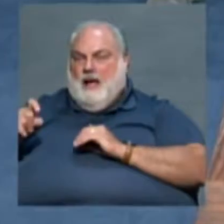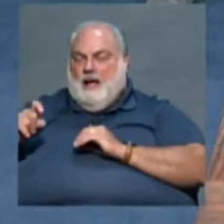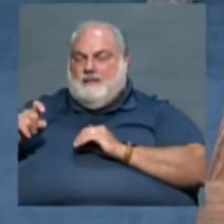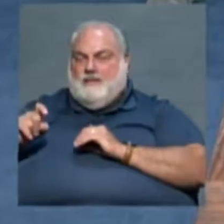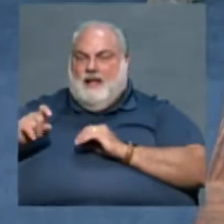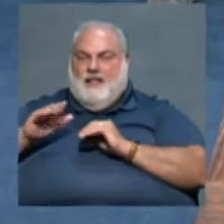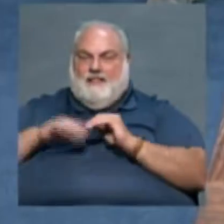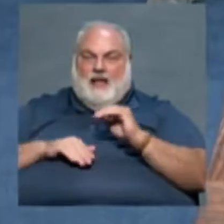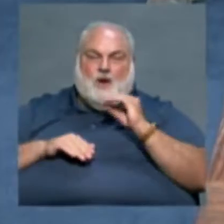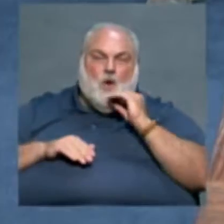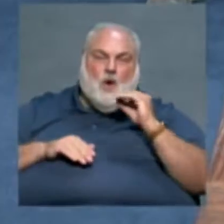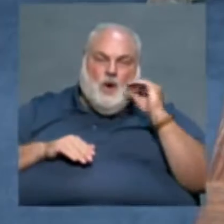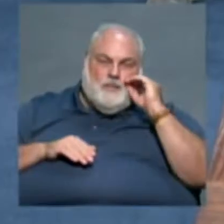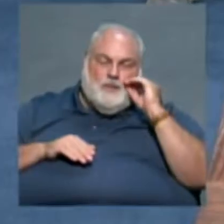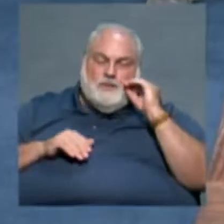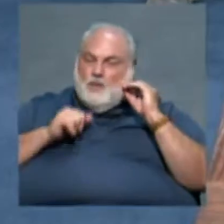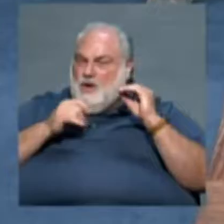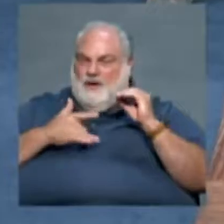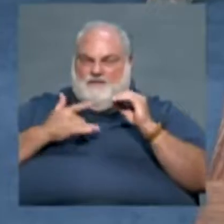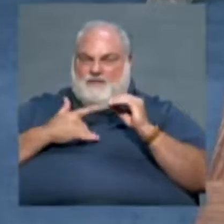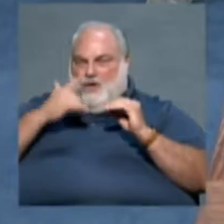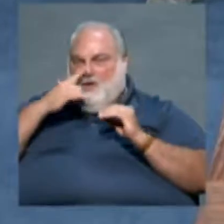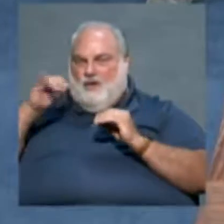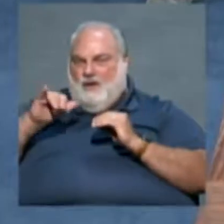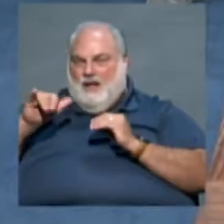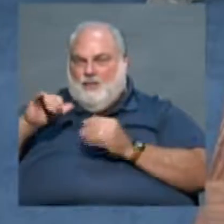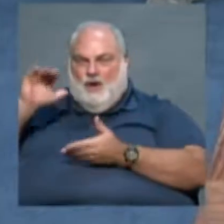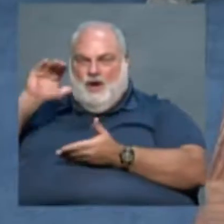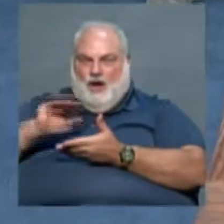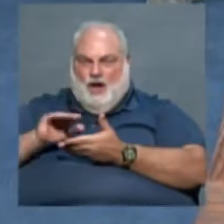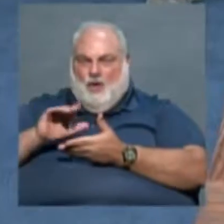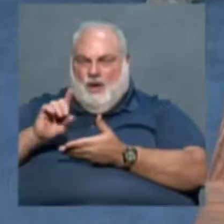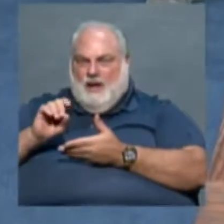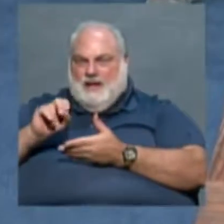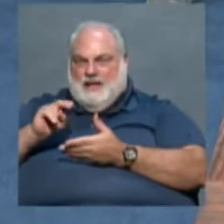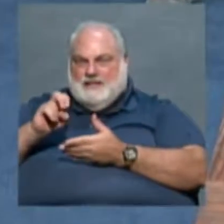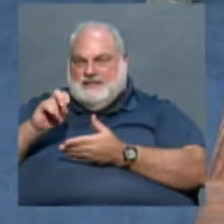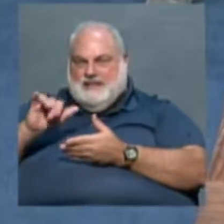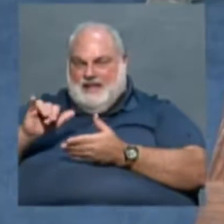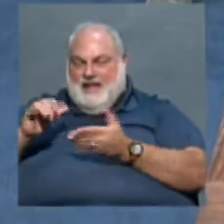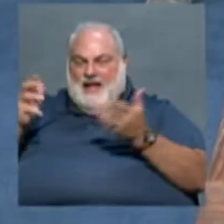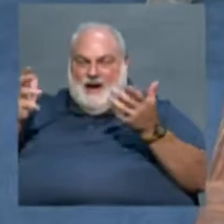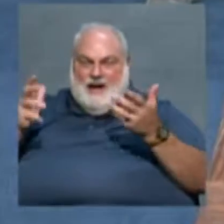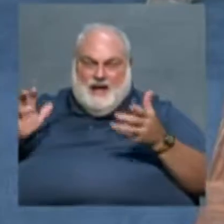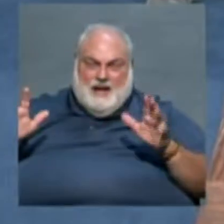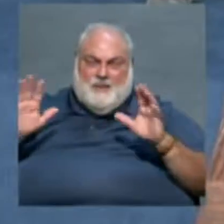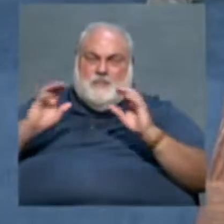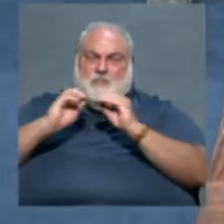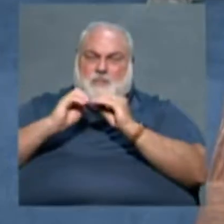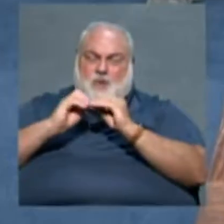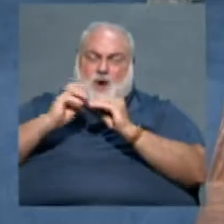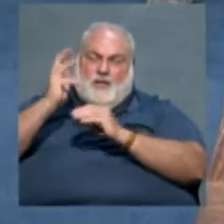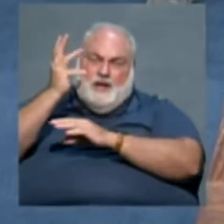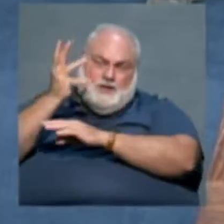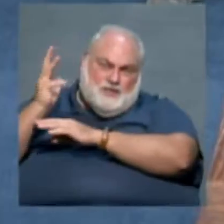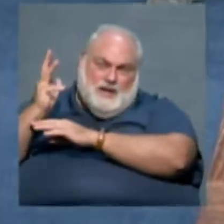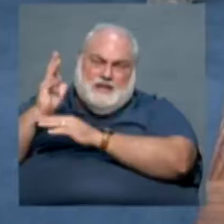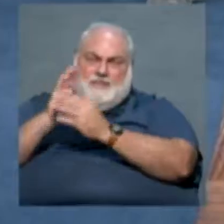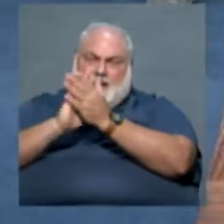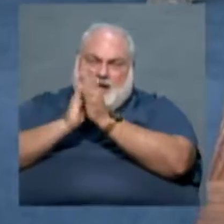don't feel like we're in that low-density area, and we especially don't want to see any more of our wooded lots being turned into